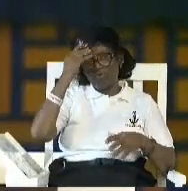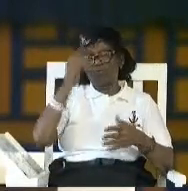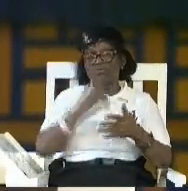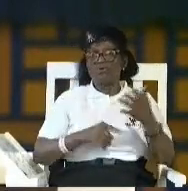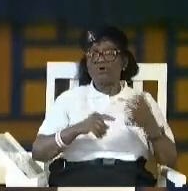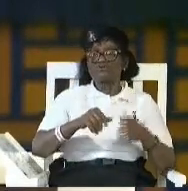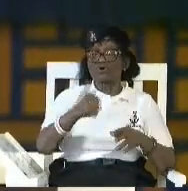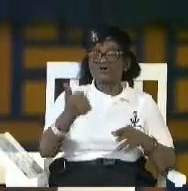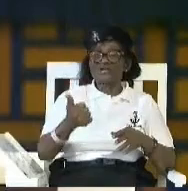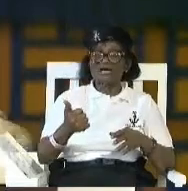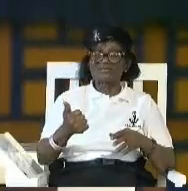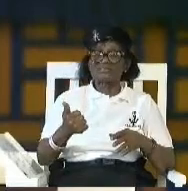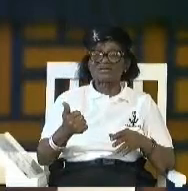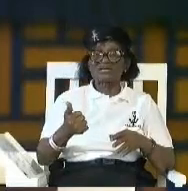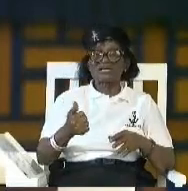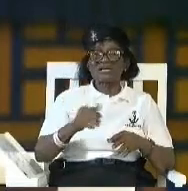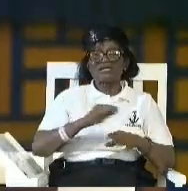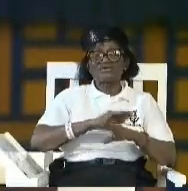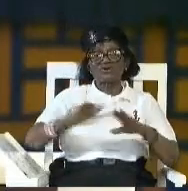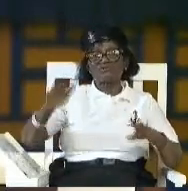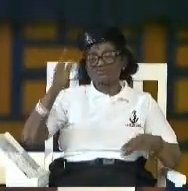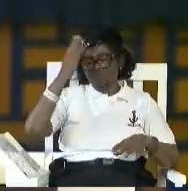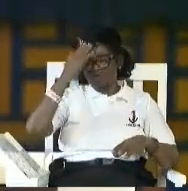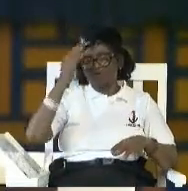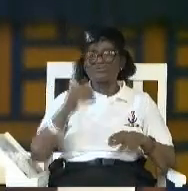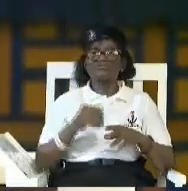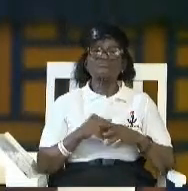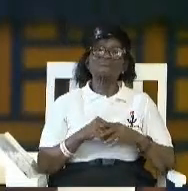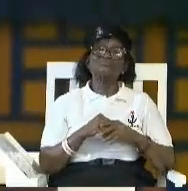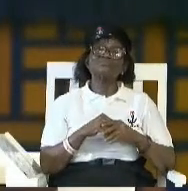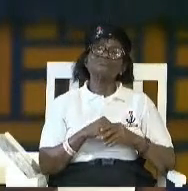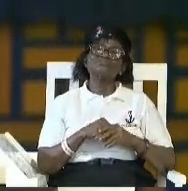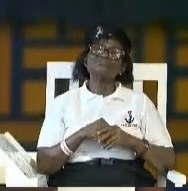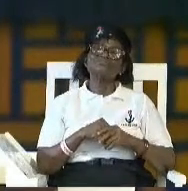others cannot know.